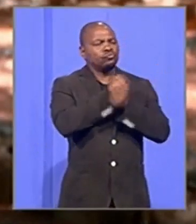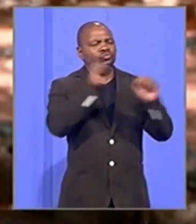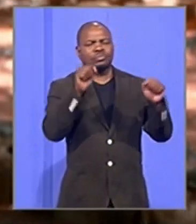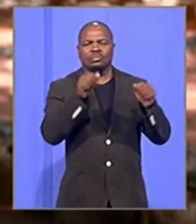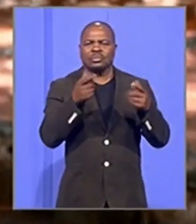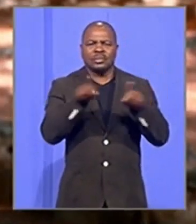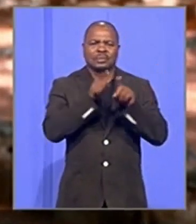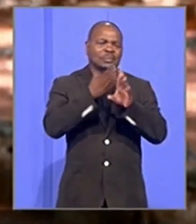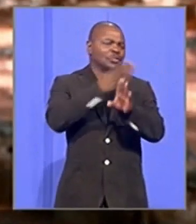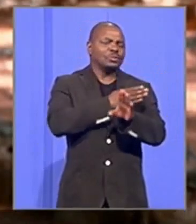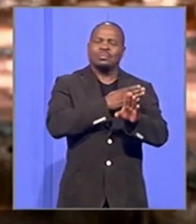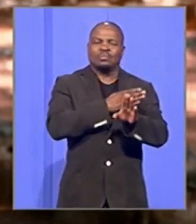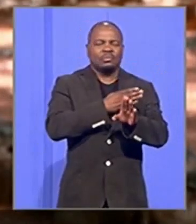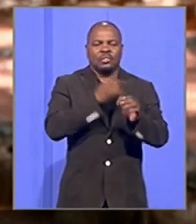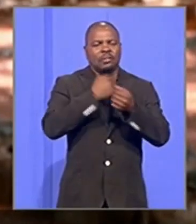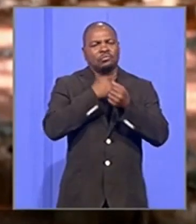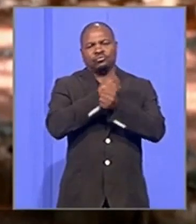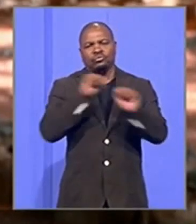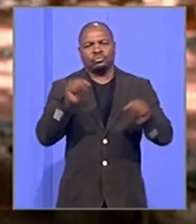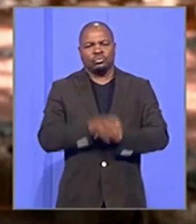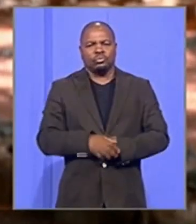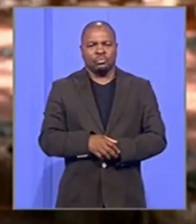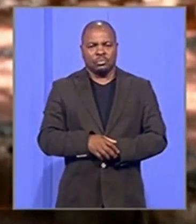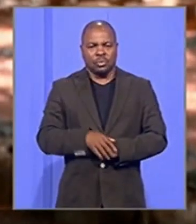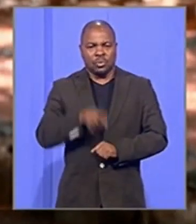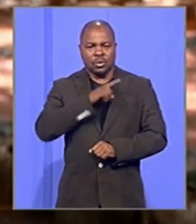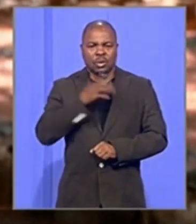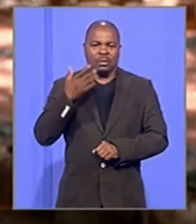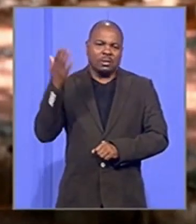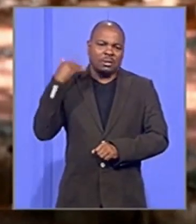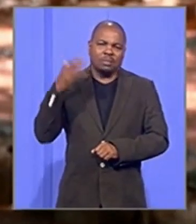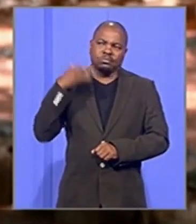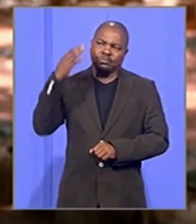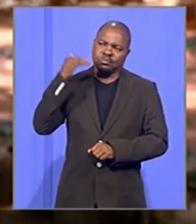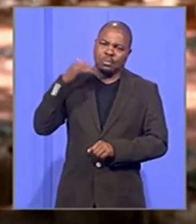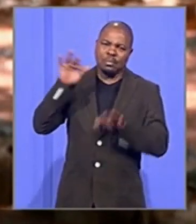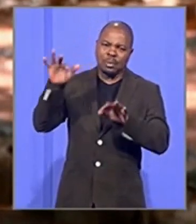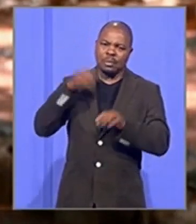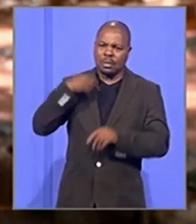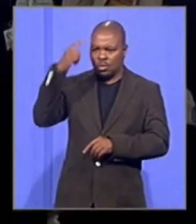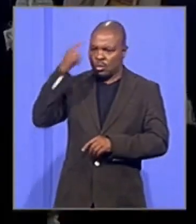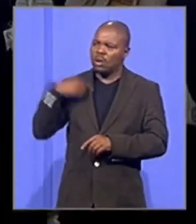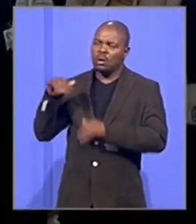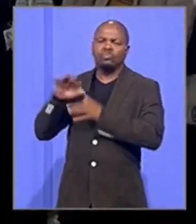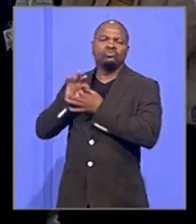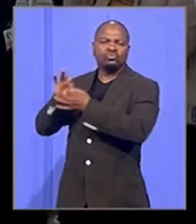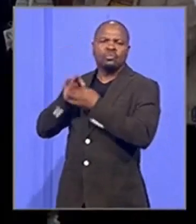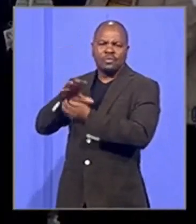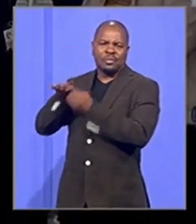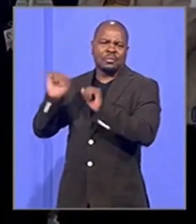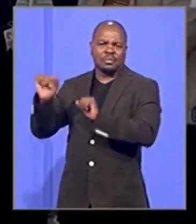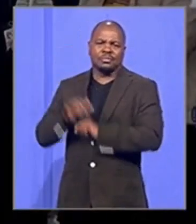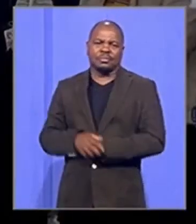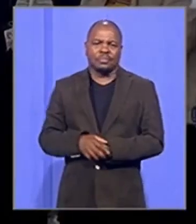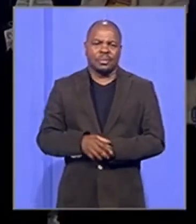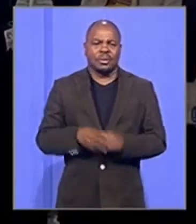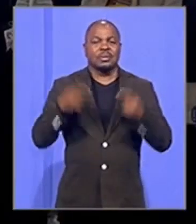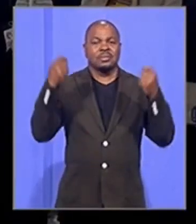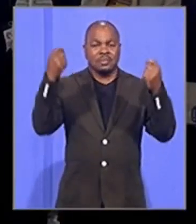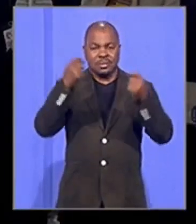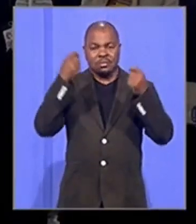and like now I feel like we can even go to the malls and what the white people they take us like now they like we are their family. Mekete ya letsatsi lena ile ya